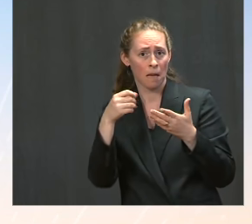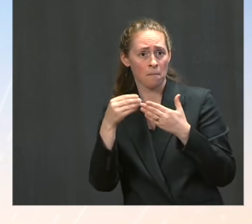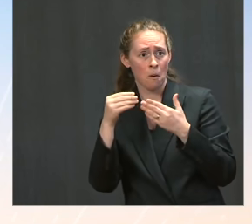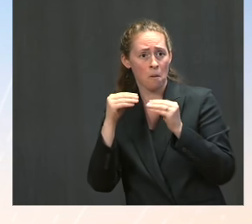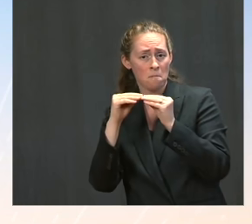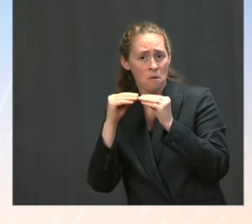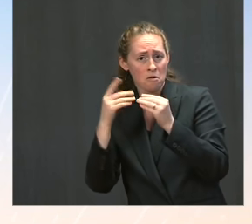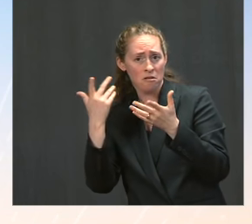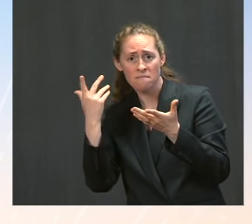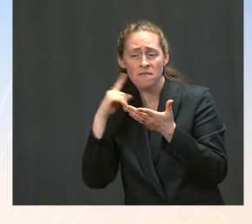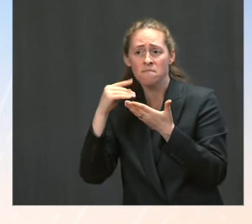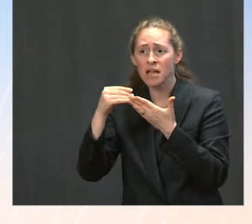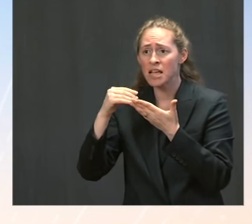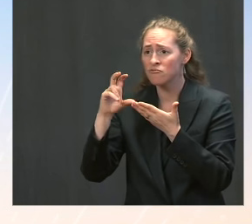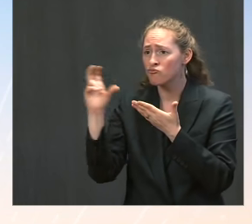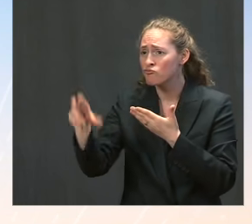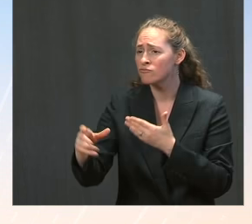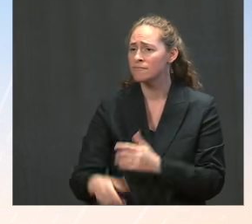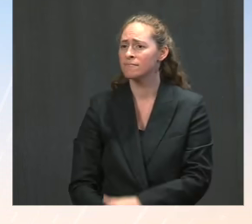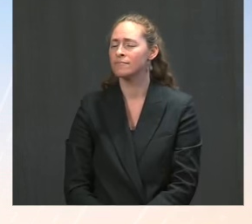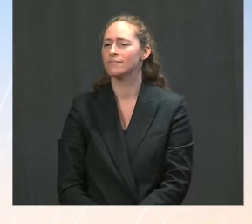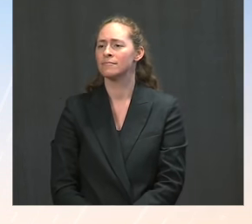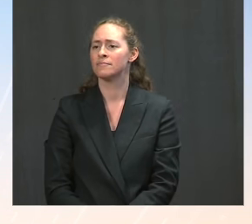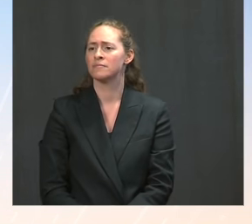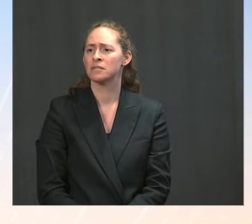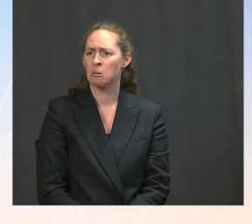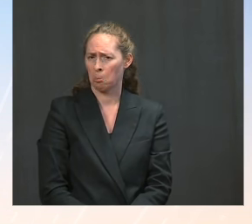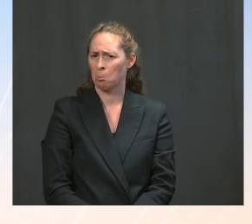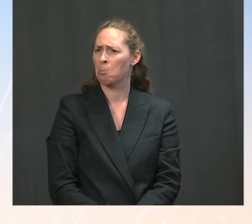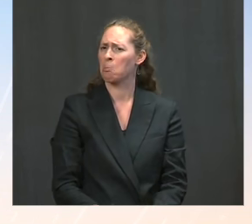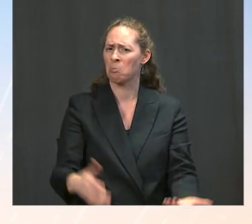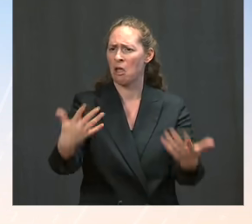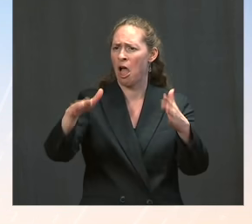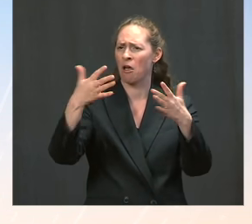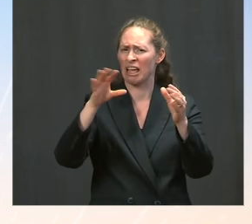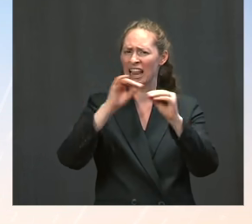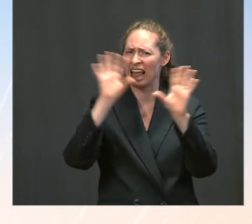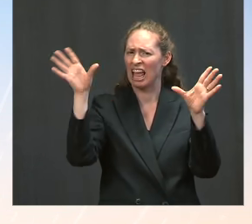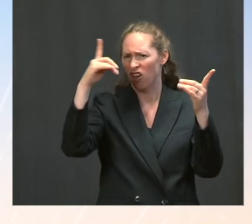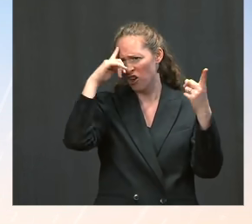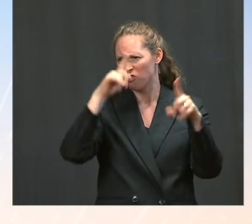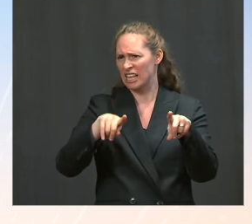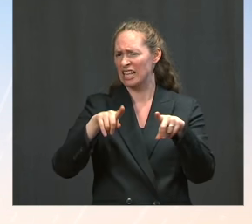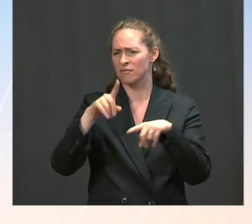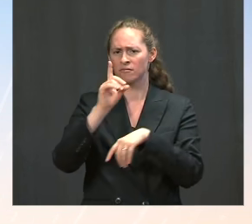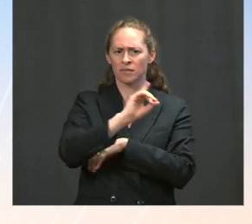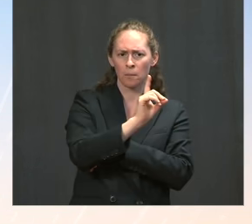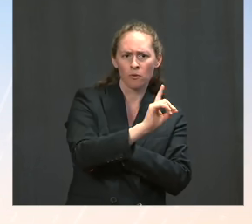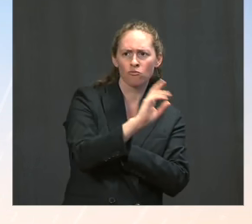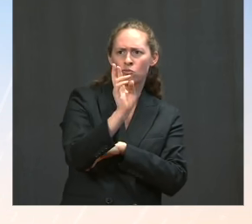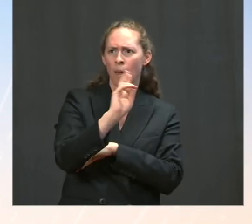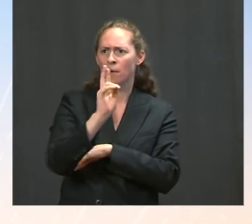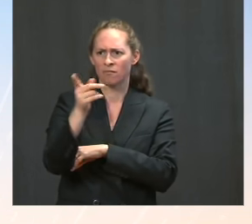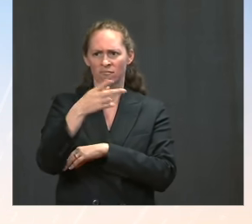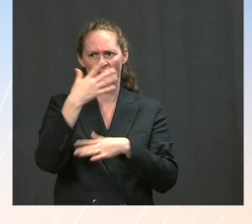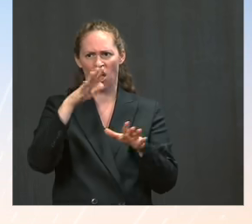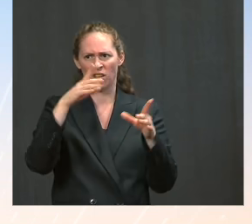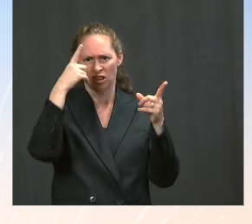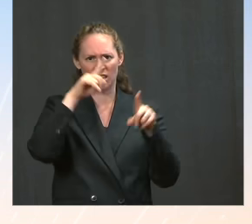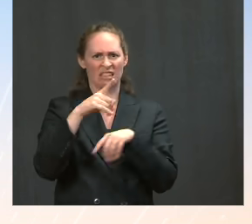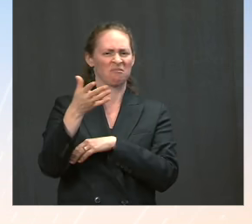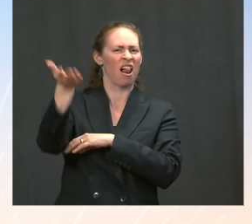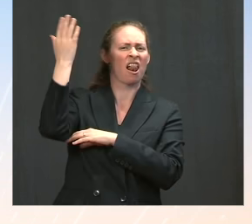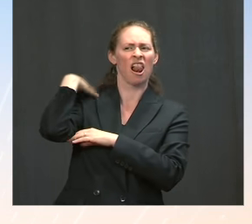that the president and members of both parties stood outside of the White House and announced just a few weeks ago. Of course, there will be